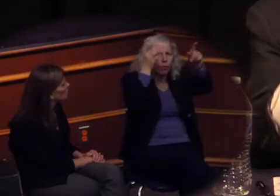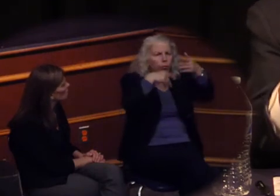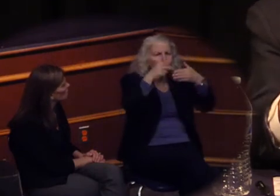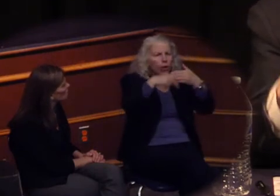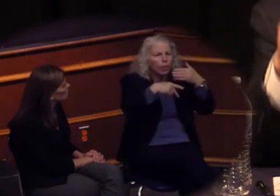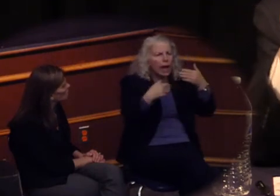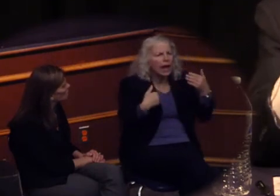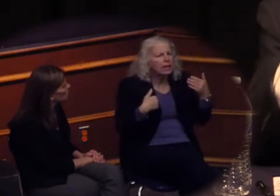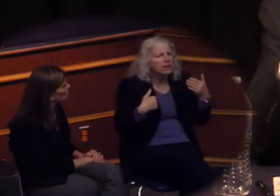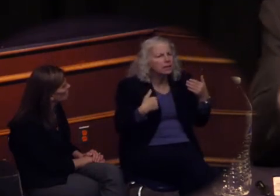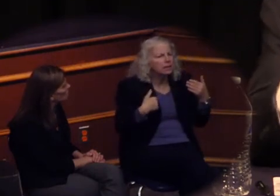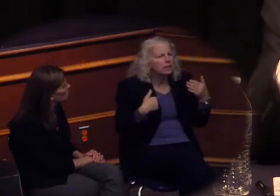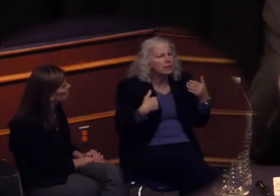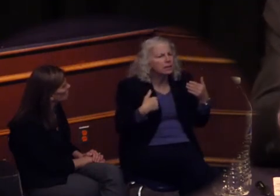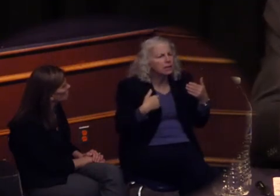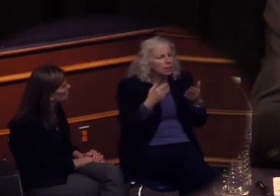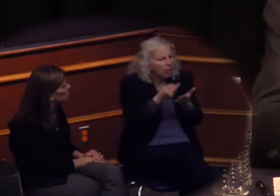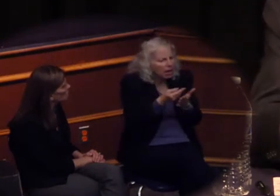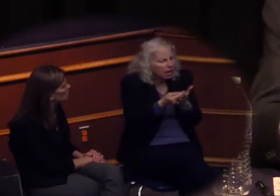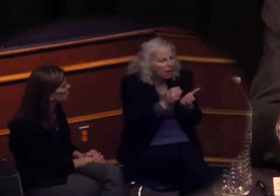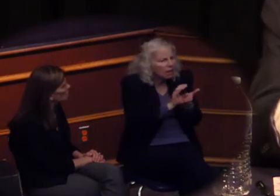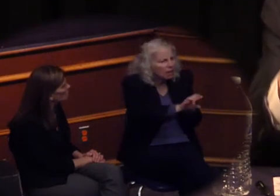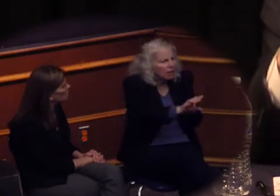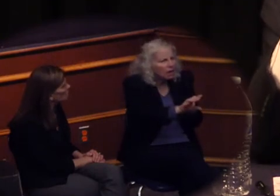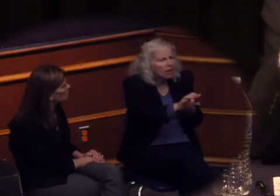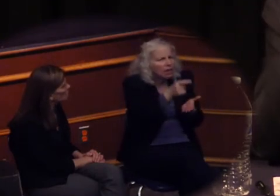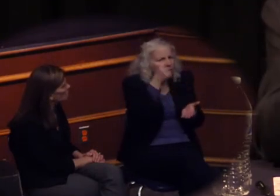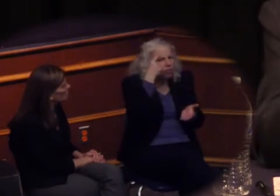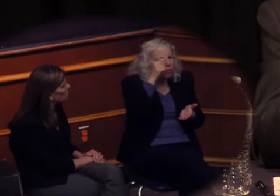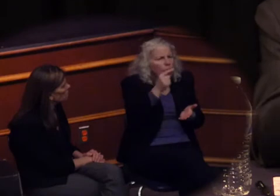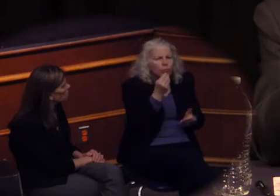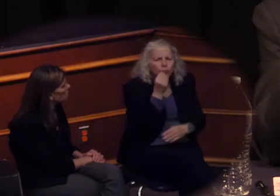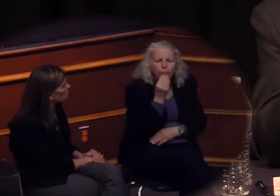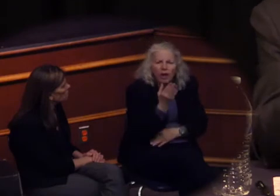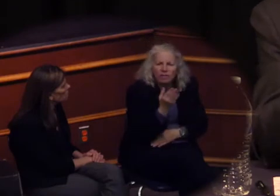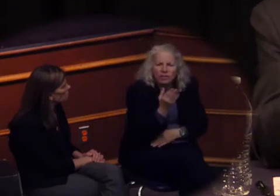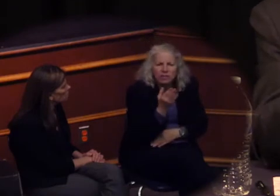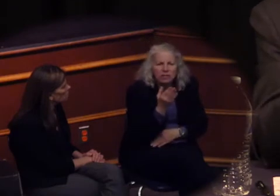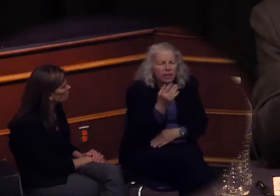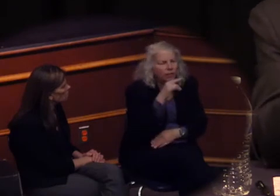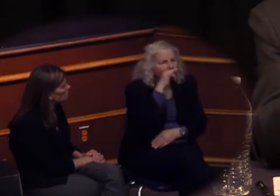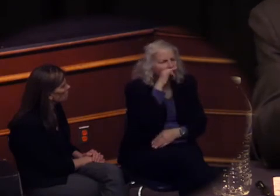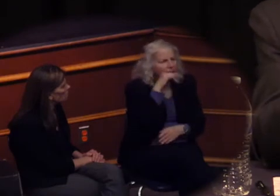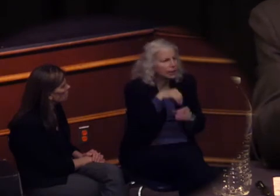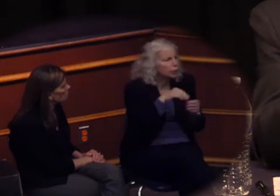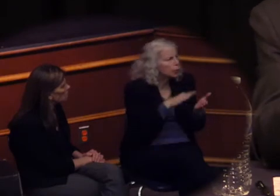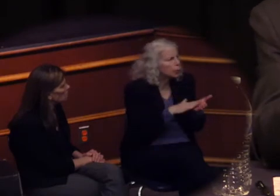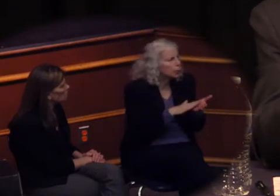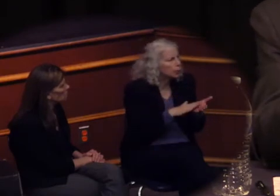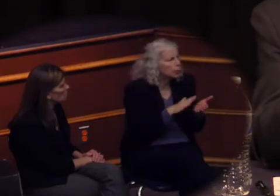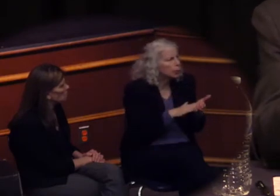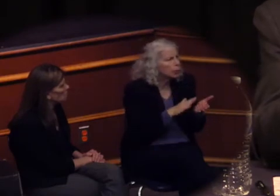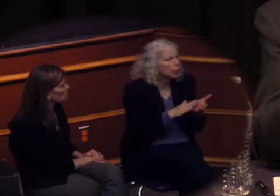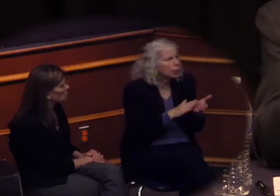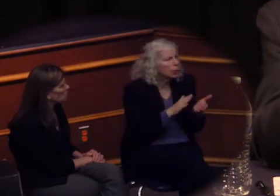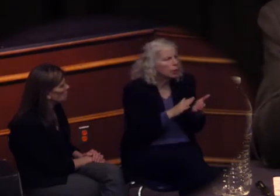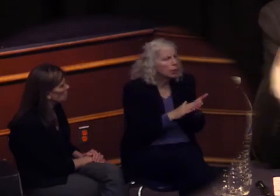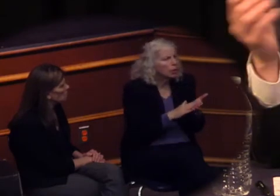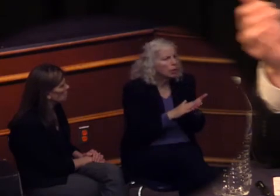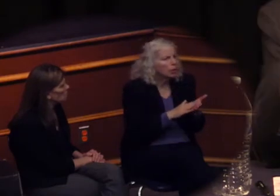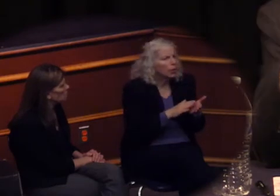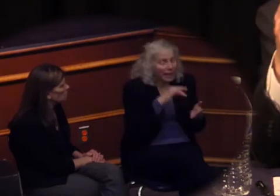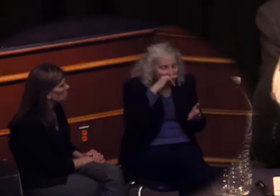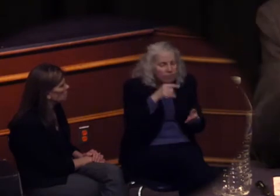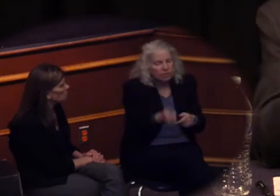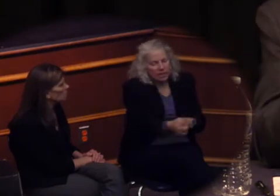that provides significant federal funding for breakfast for kids in school who are, who